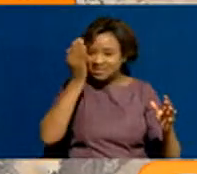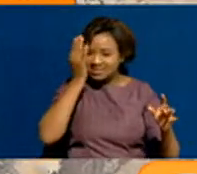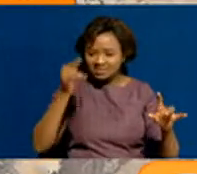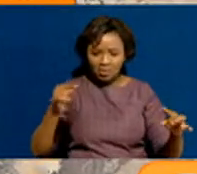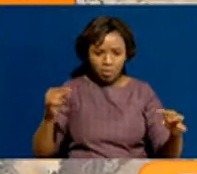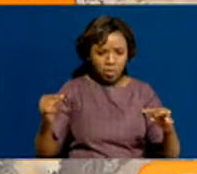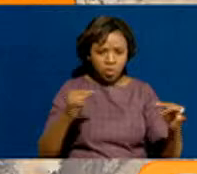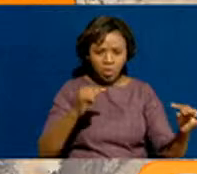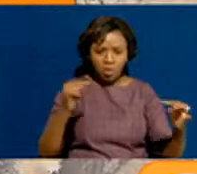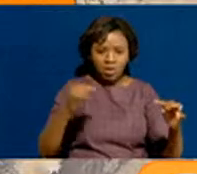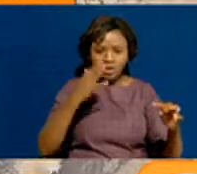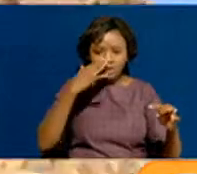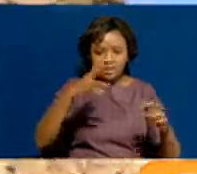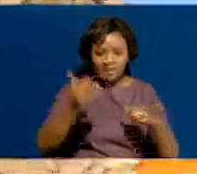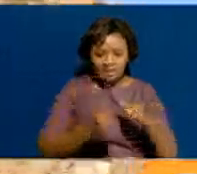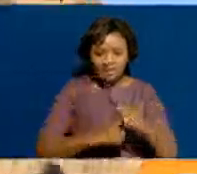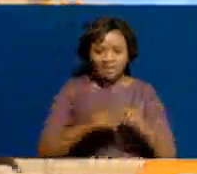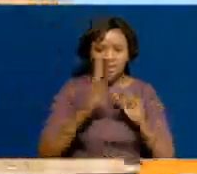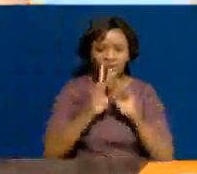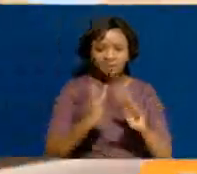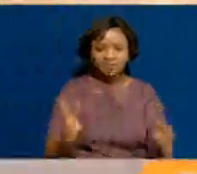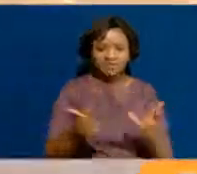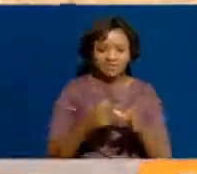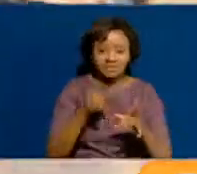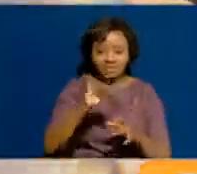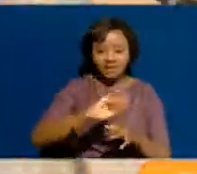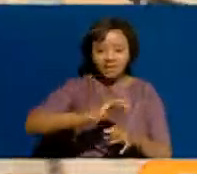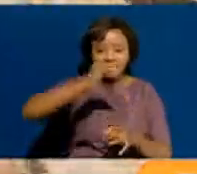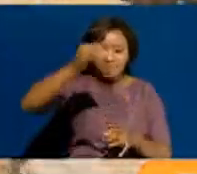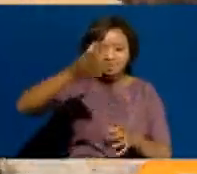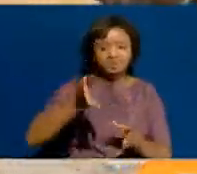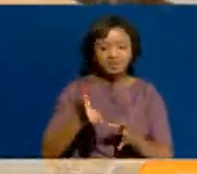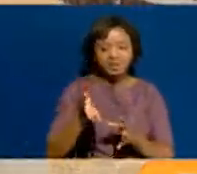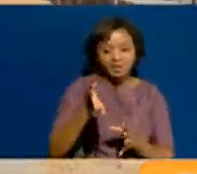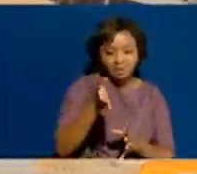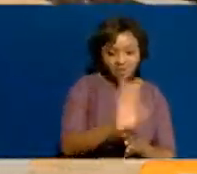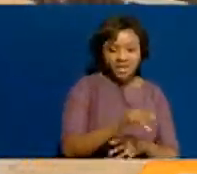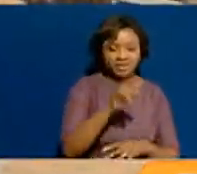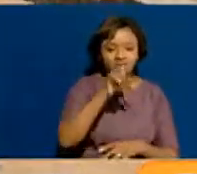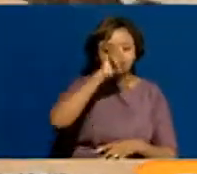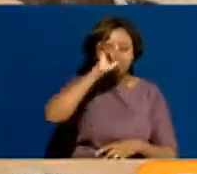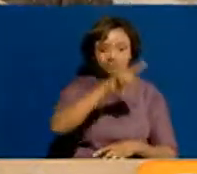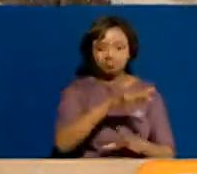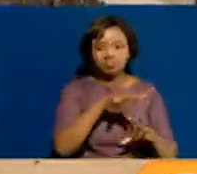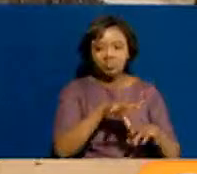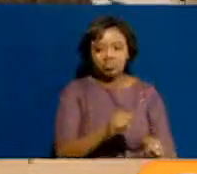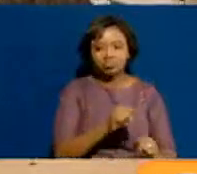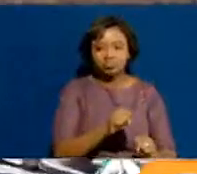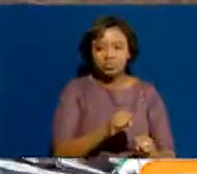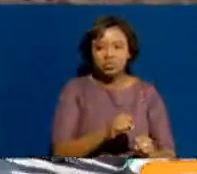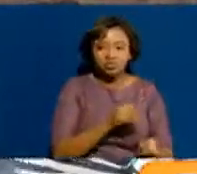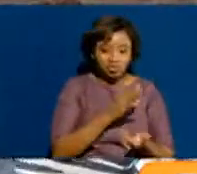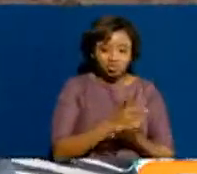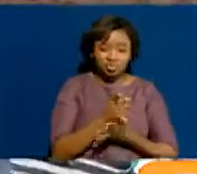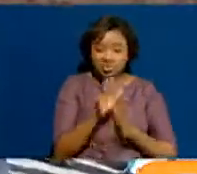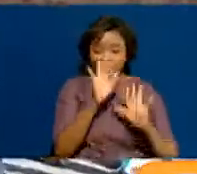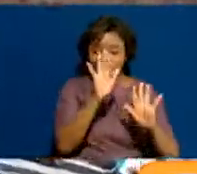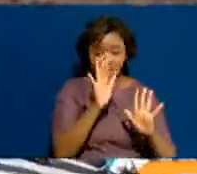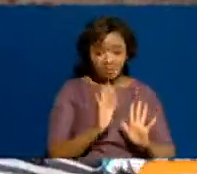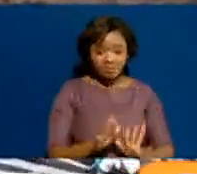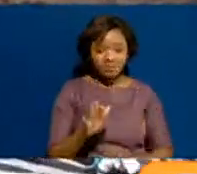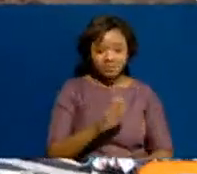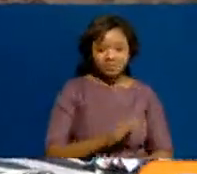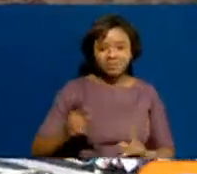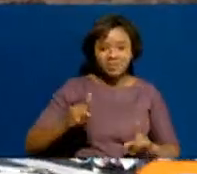peace prevailed, then the Sinai Peninsula was returned to the Egyptians. It has become an important pilgrimage